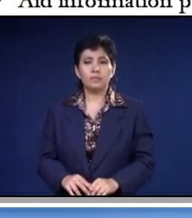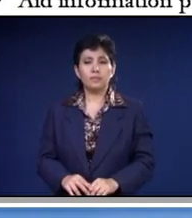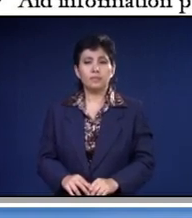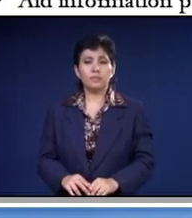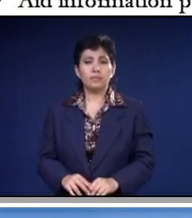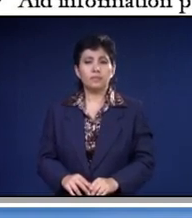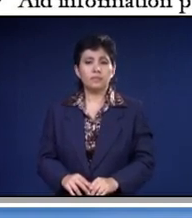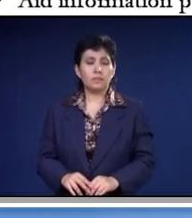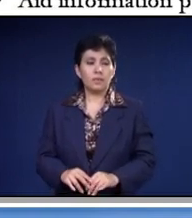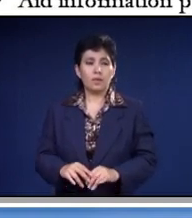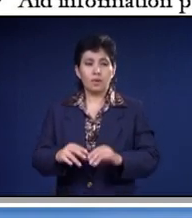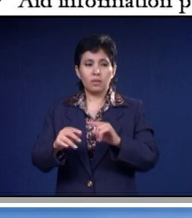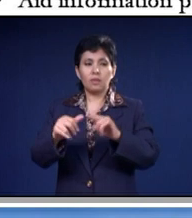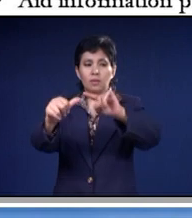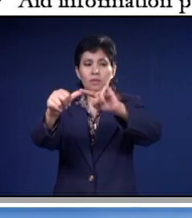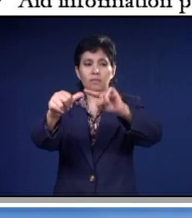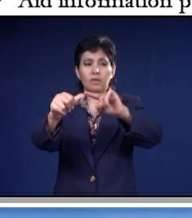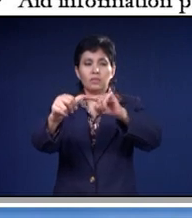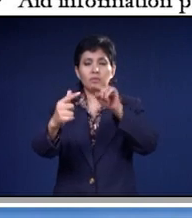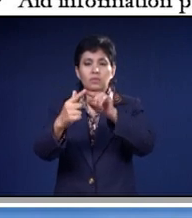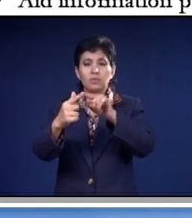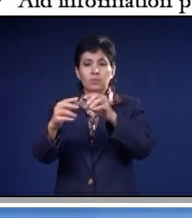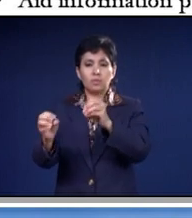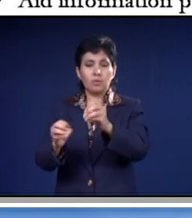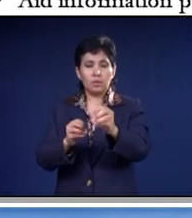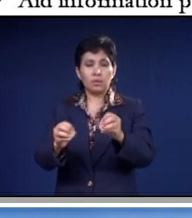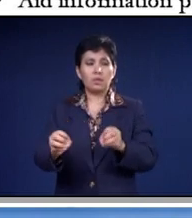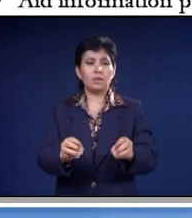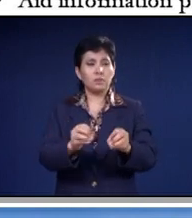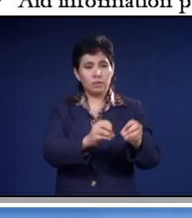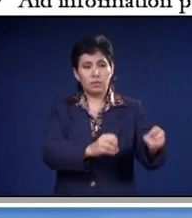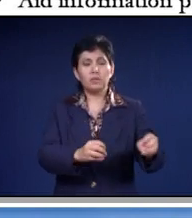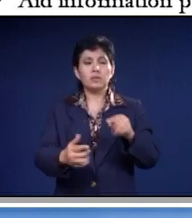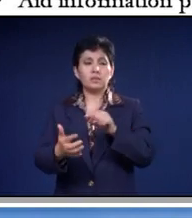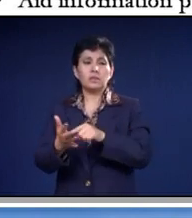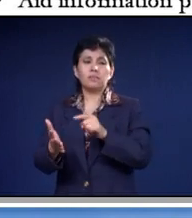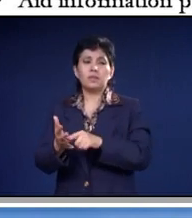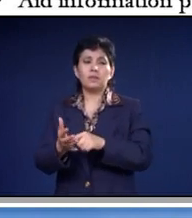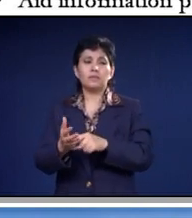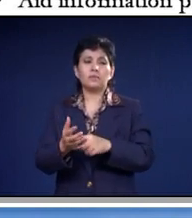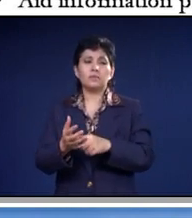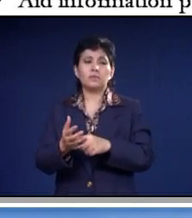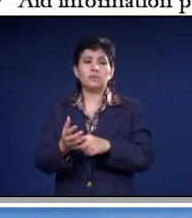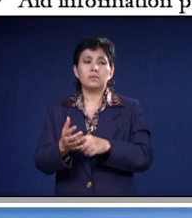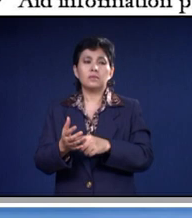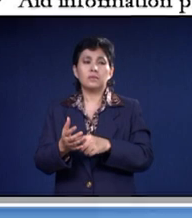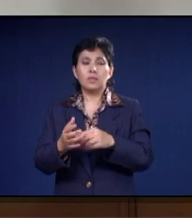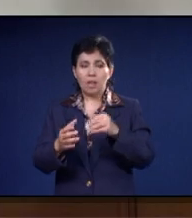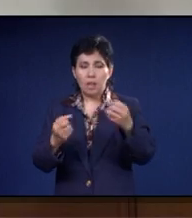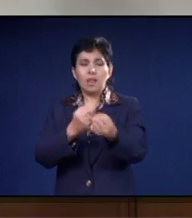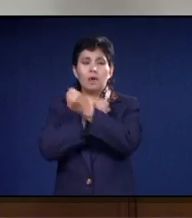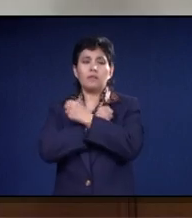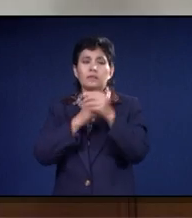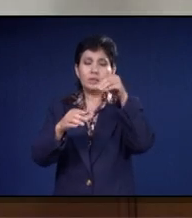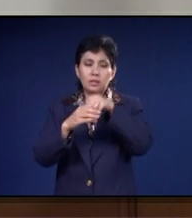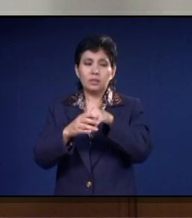Now, advantages of schemas. The first one is to organize information. Sometimes life is too much to just take in